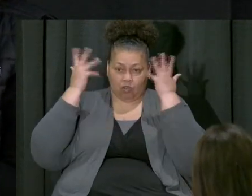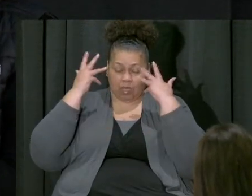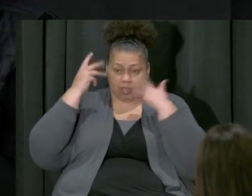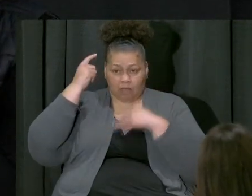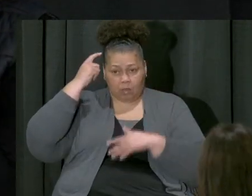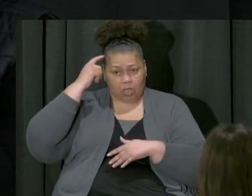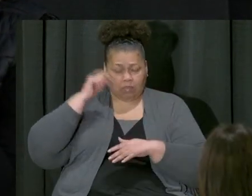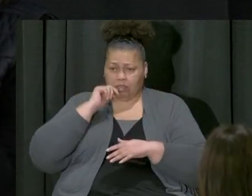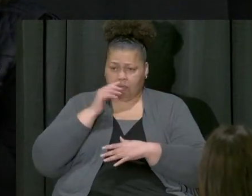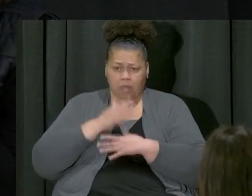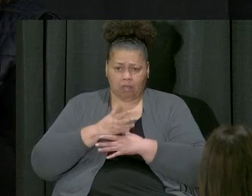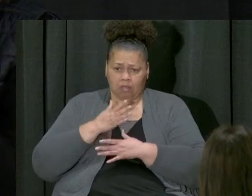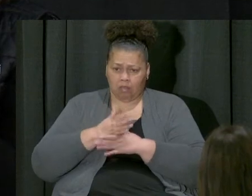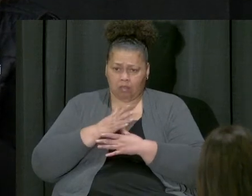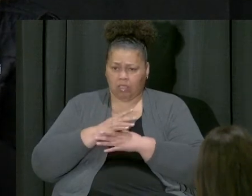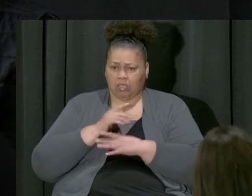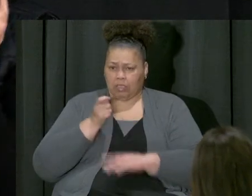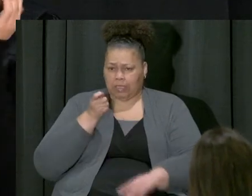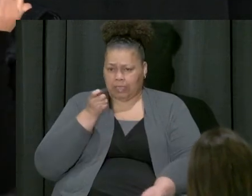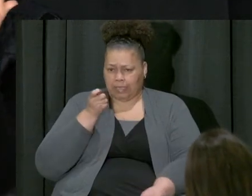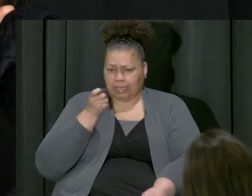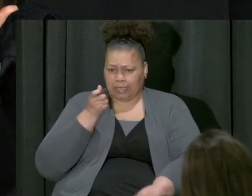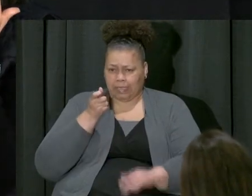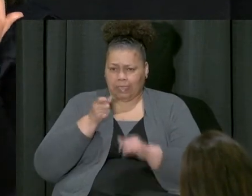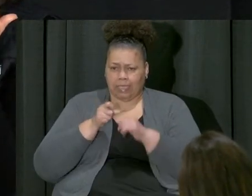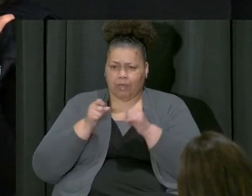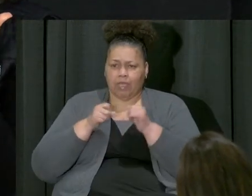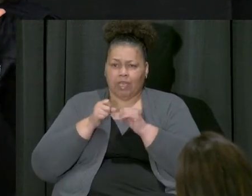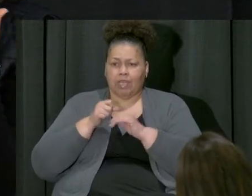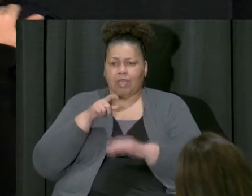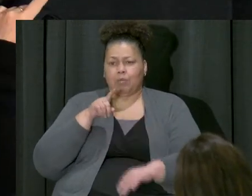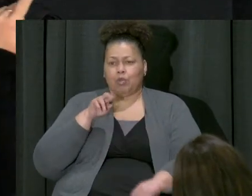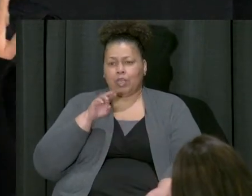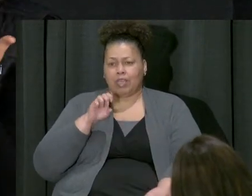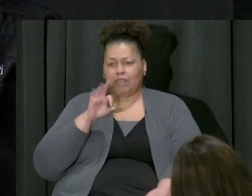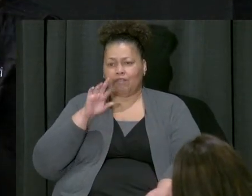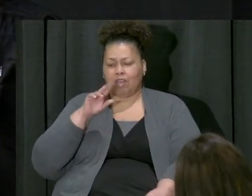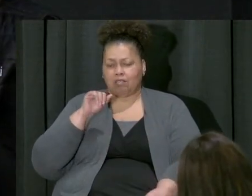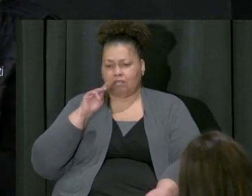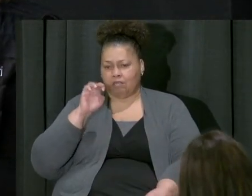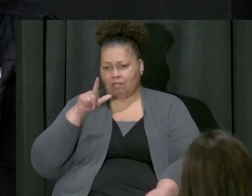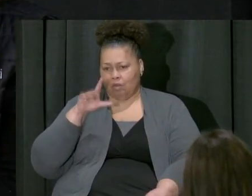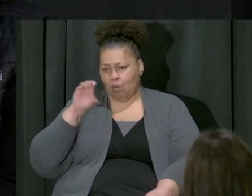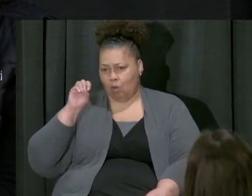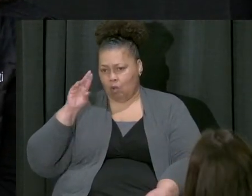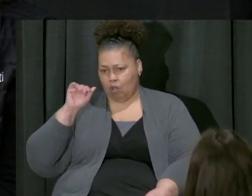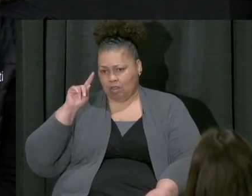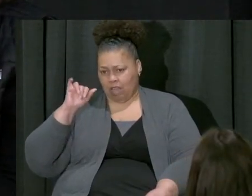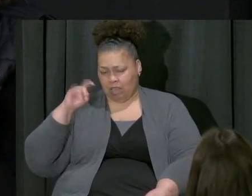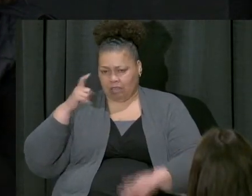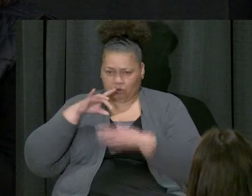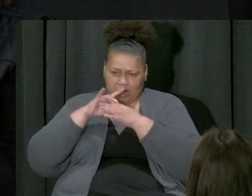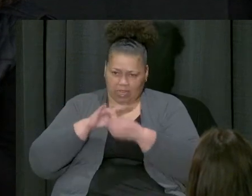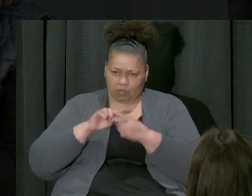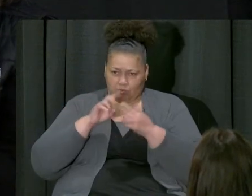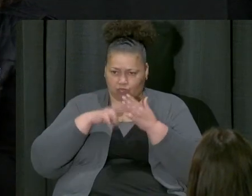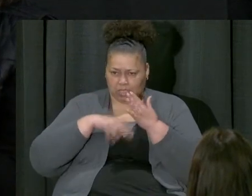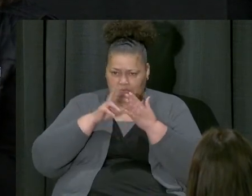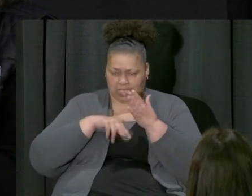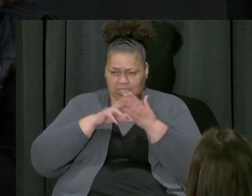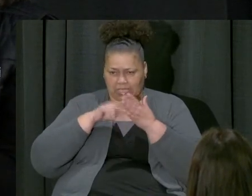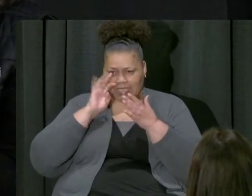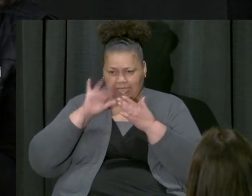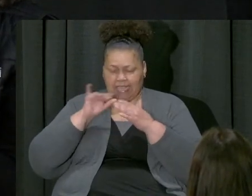impaired. It's just a little area in the prefrontal cortex that commands reading that is impaired. And this is